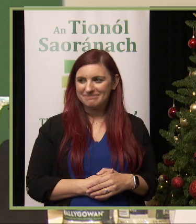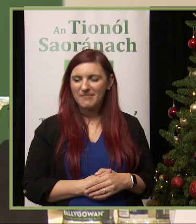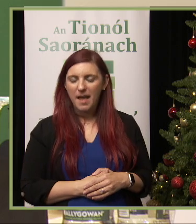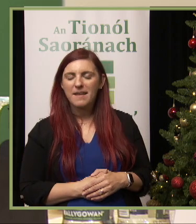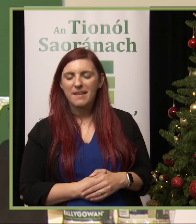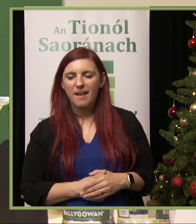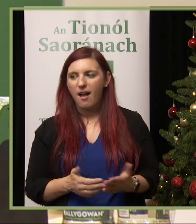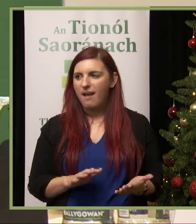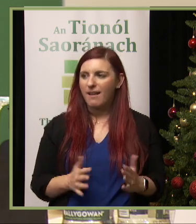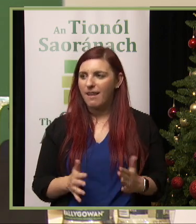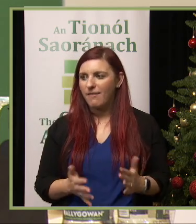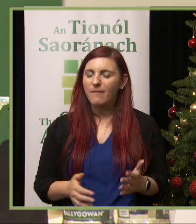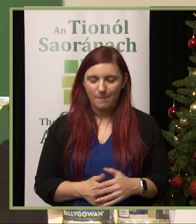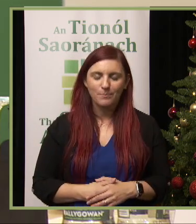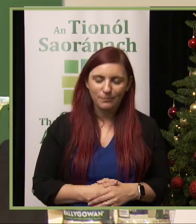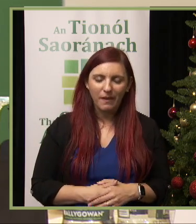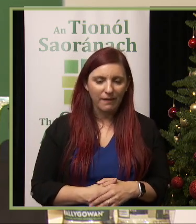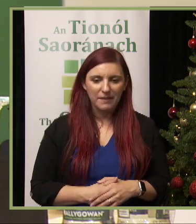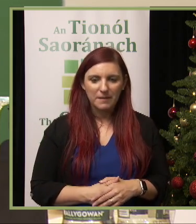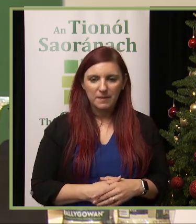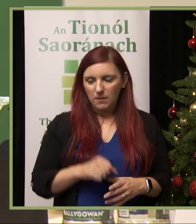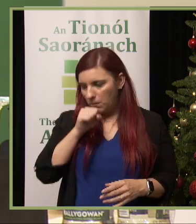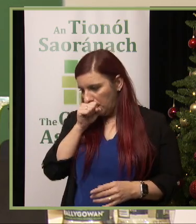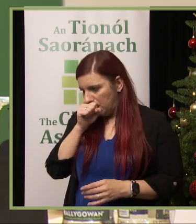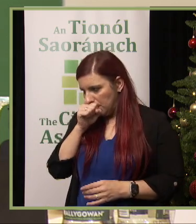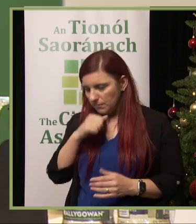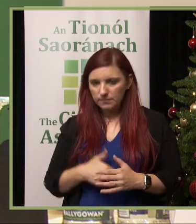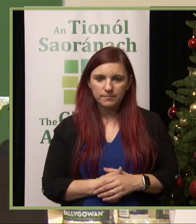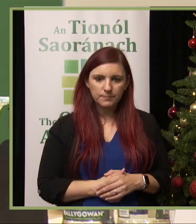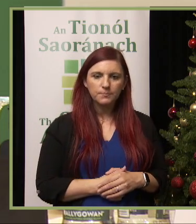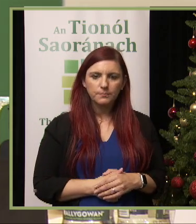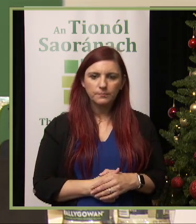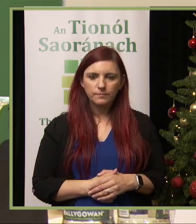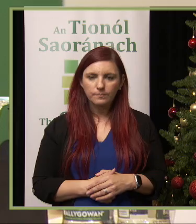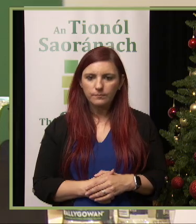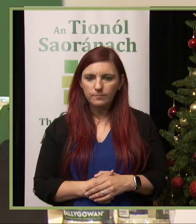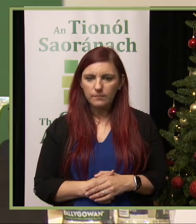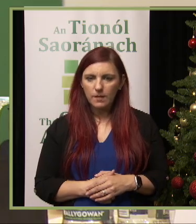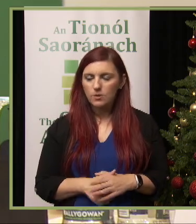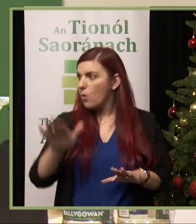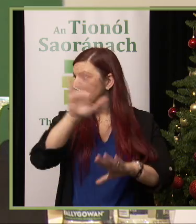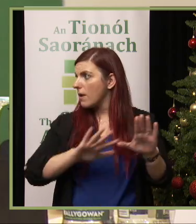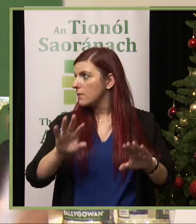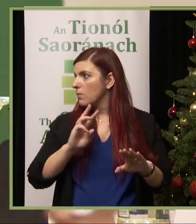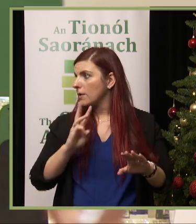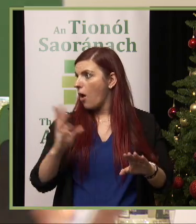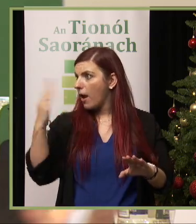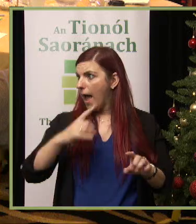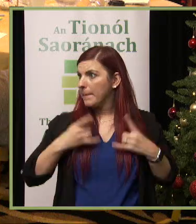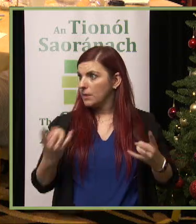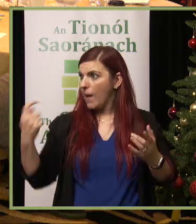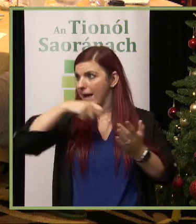that amendment? No, sorry, I'll just take that in a second. So, to include across the island, that wording, can we have a show of hands, all in